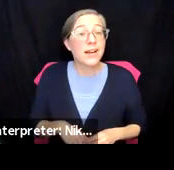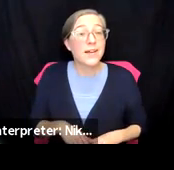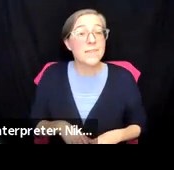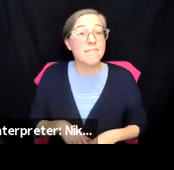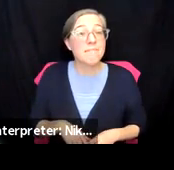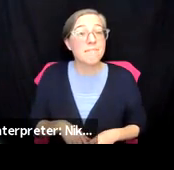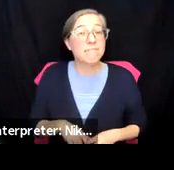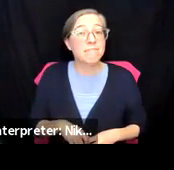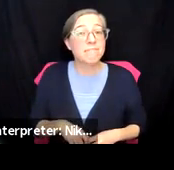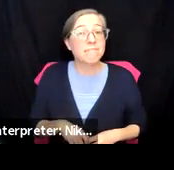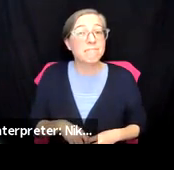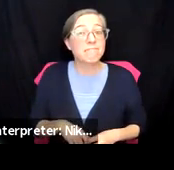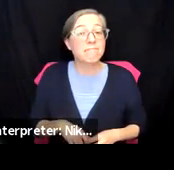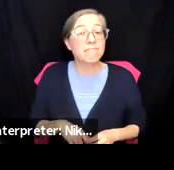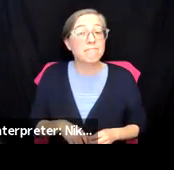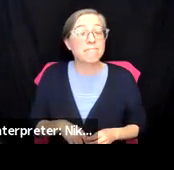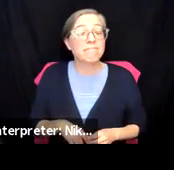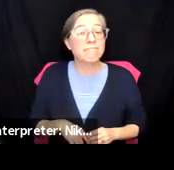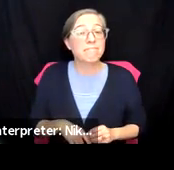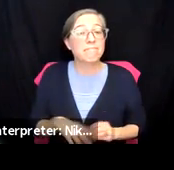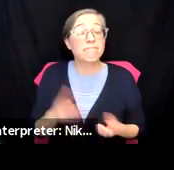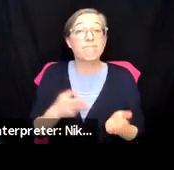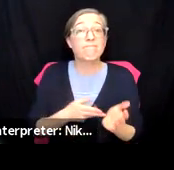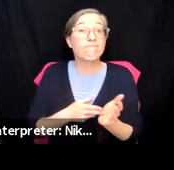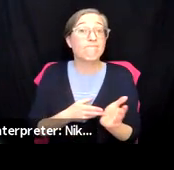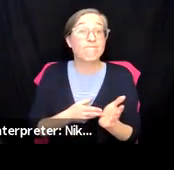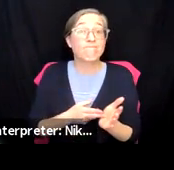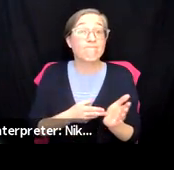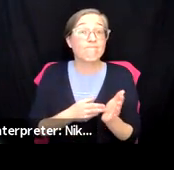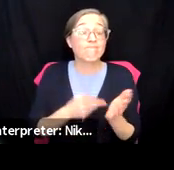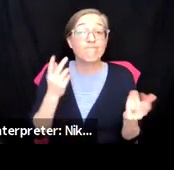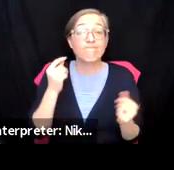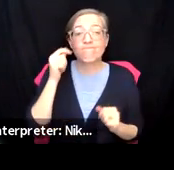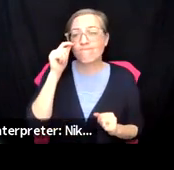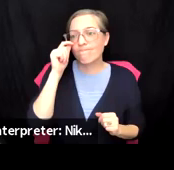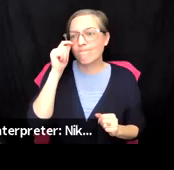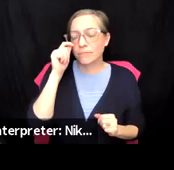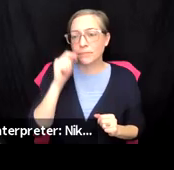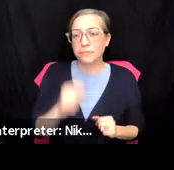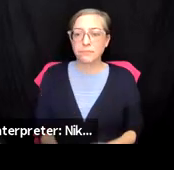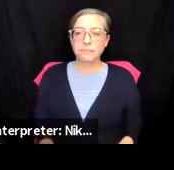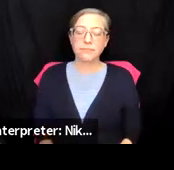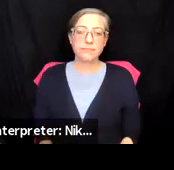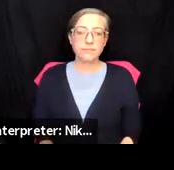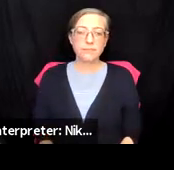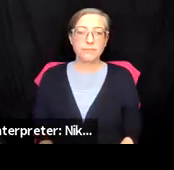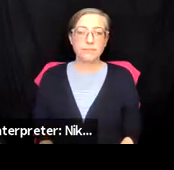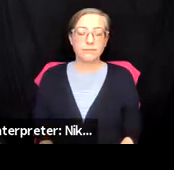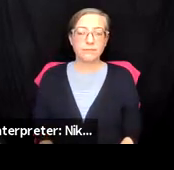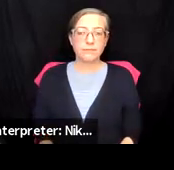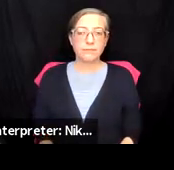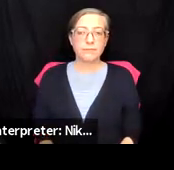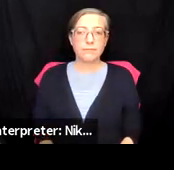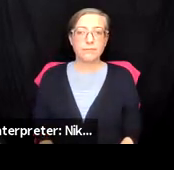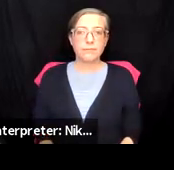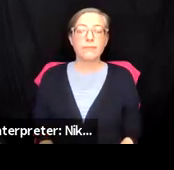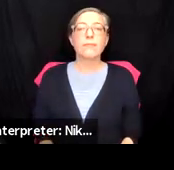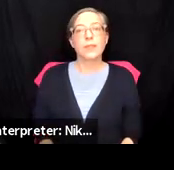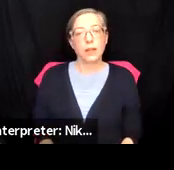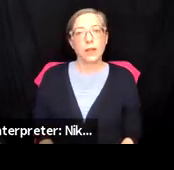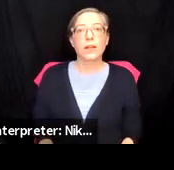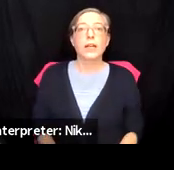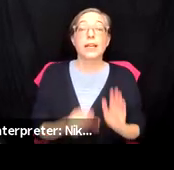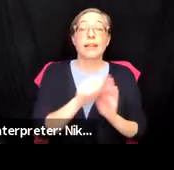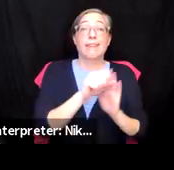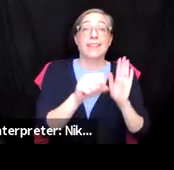That is, to be absolutely honest with you, we switched from that. The state switched from